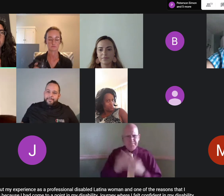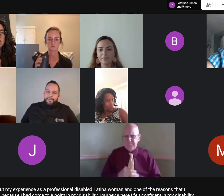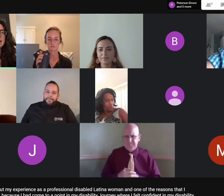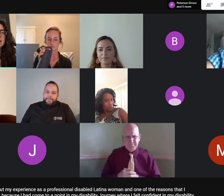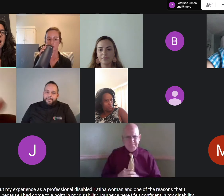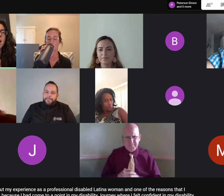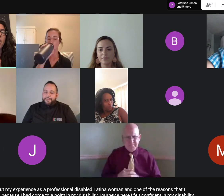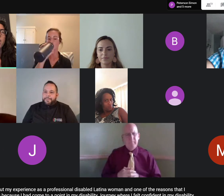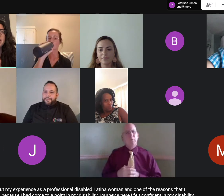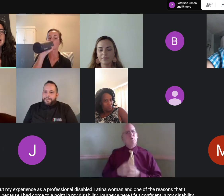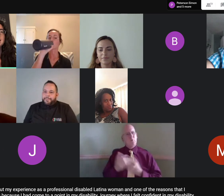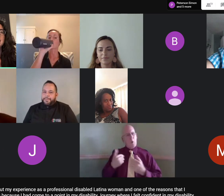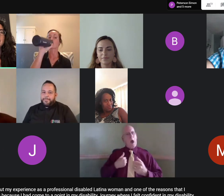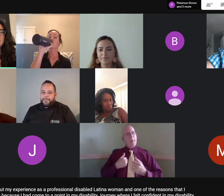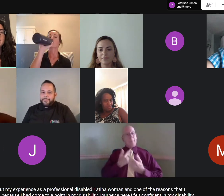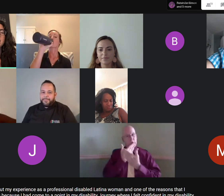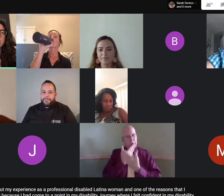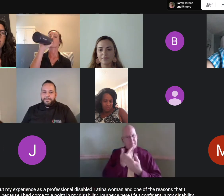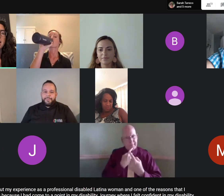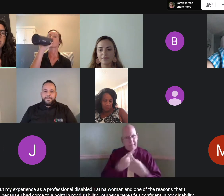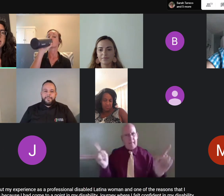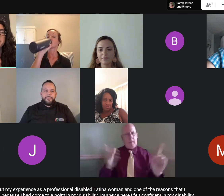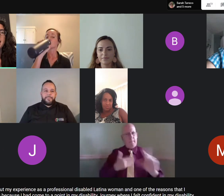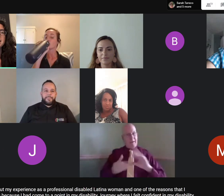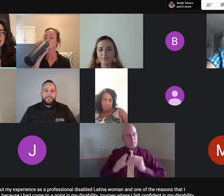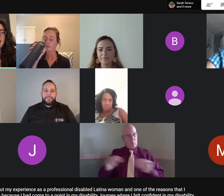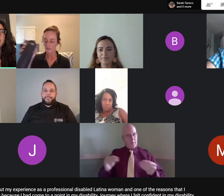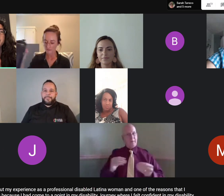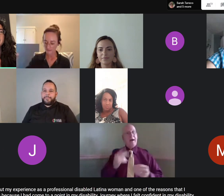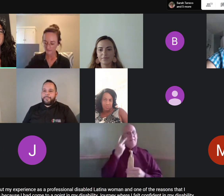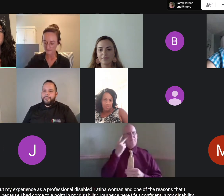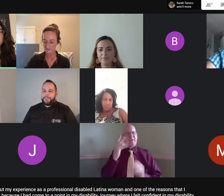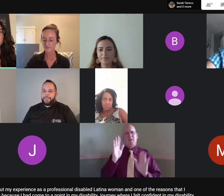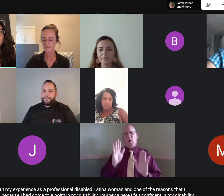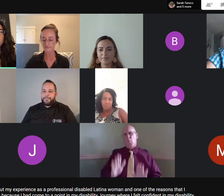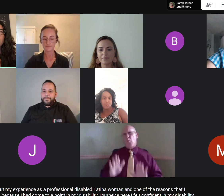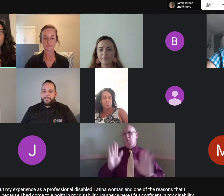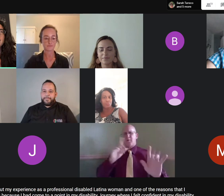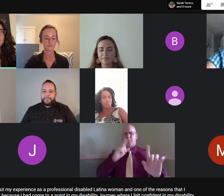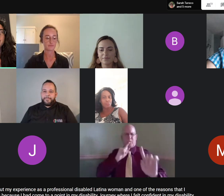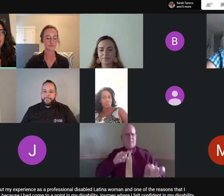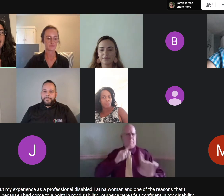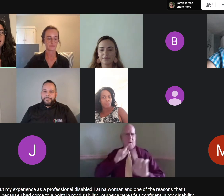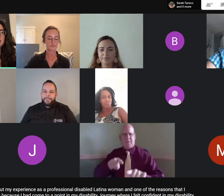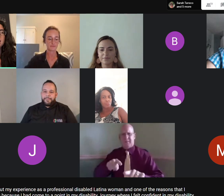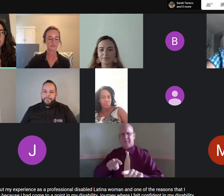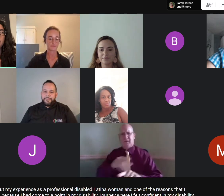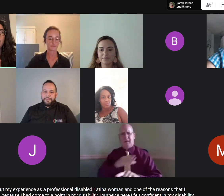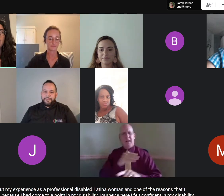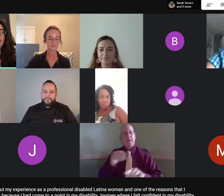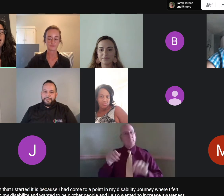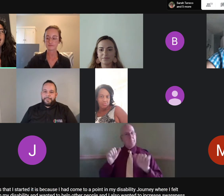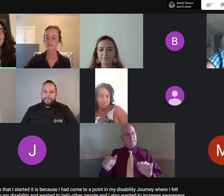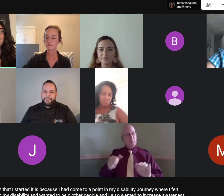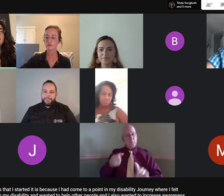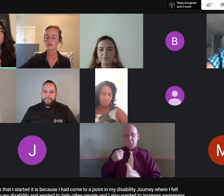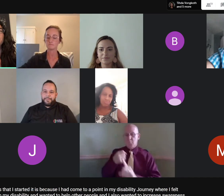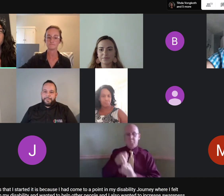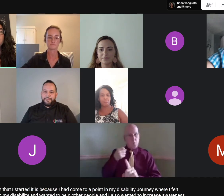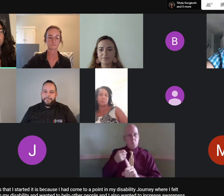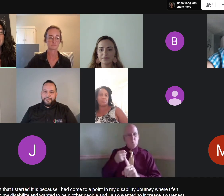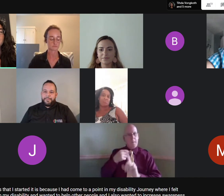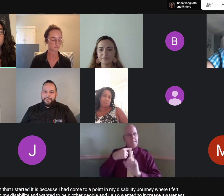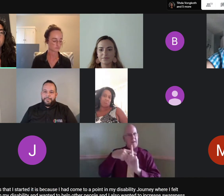part of Blindish Latina, I've already seen such a great response and the potential for an impact where I